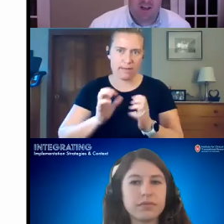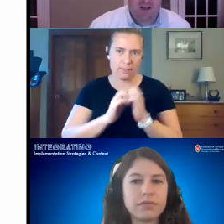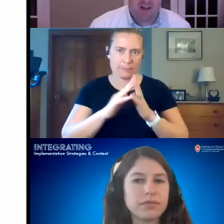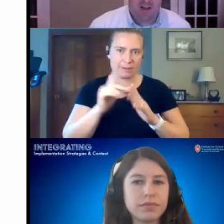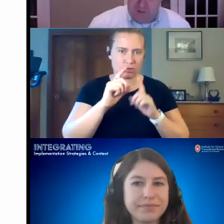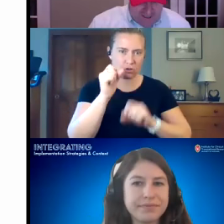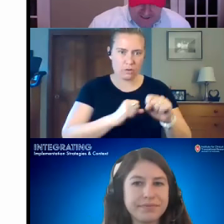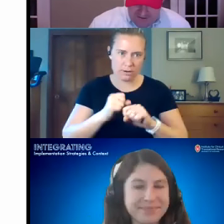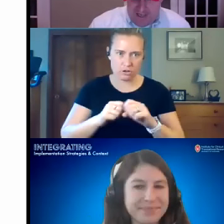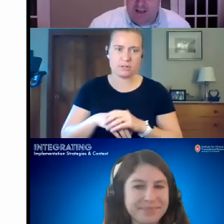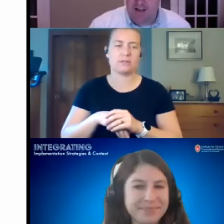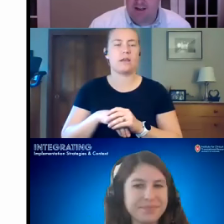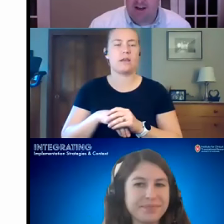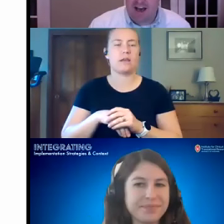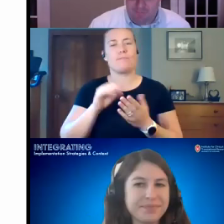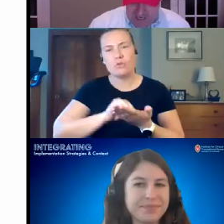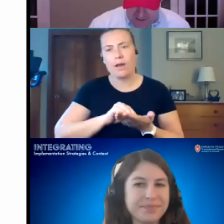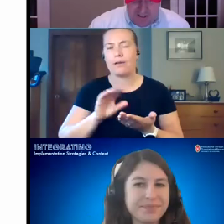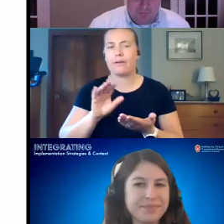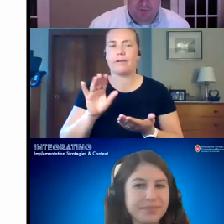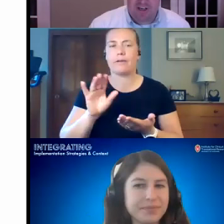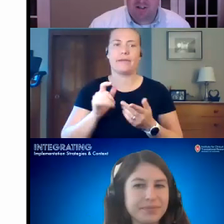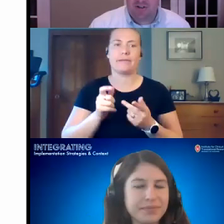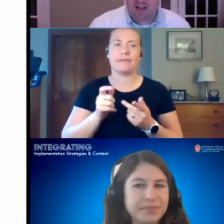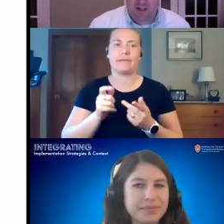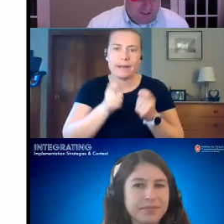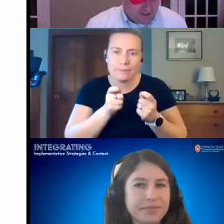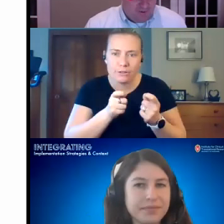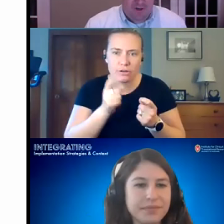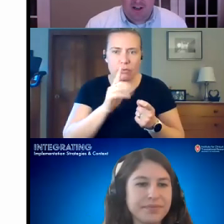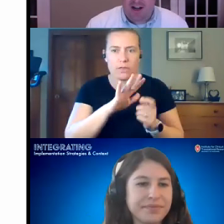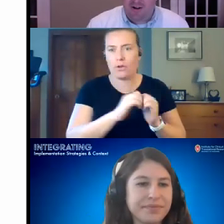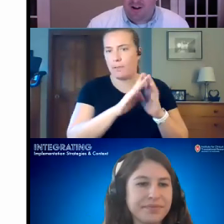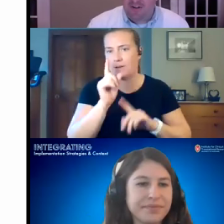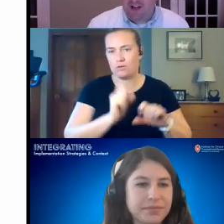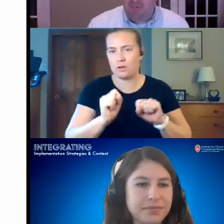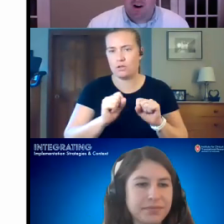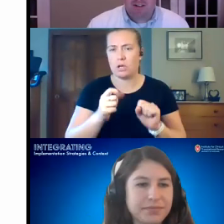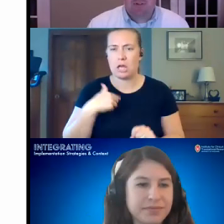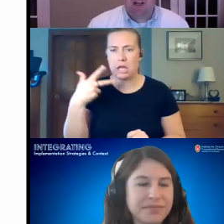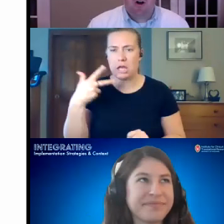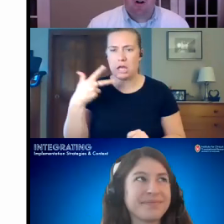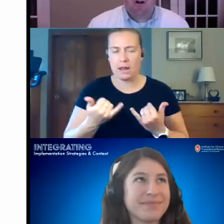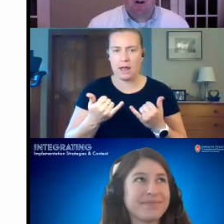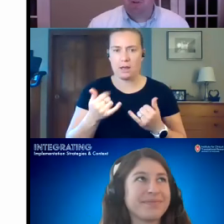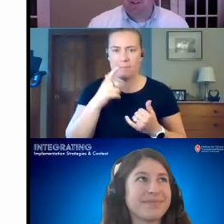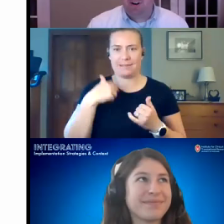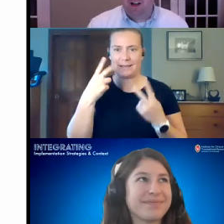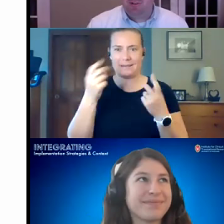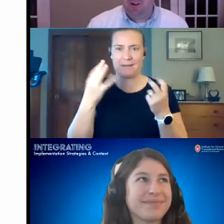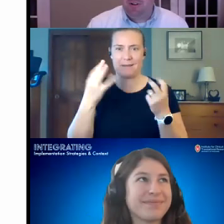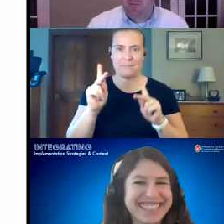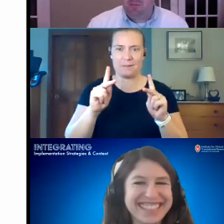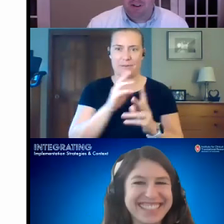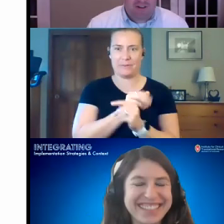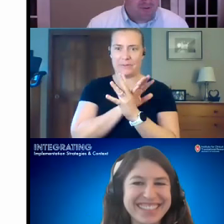prospectively and track things like adaptations to implementation strategies. So I'll stop there as I'm seeing all the screens turn on,